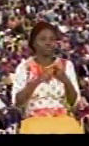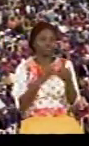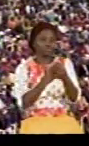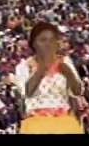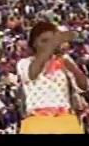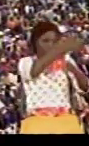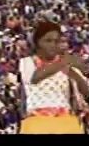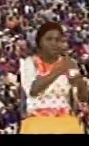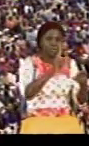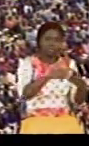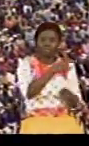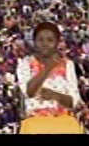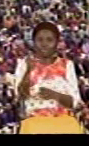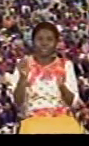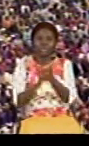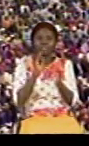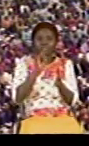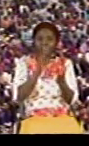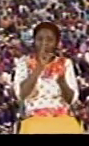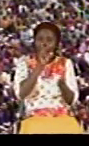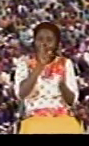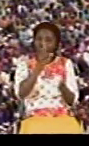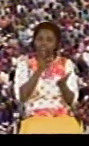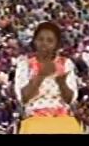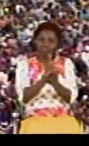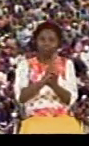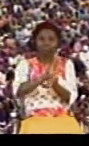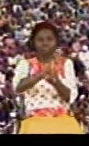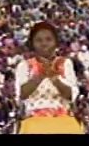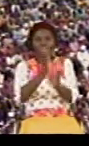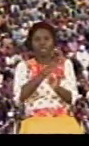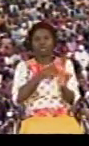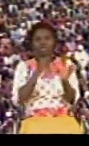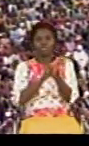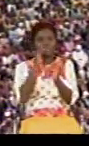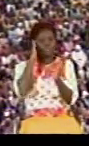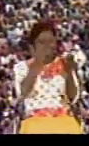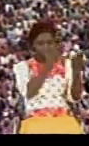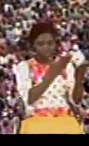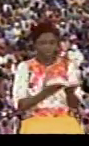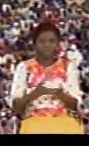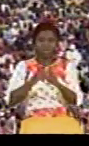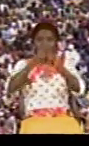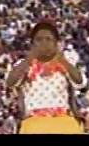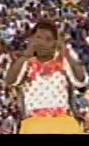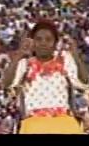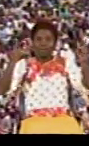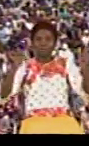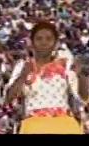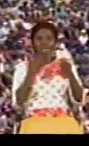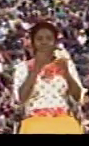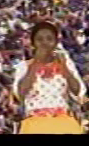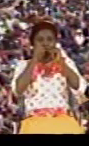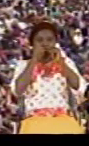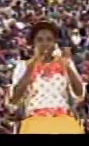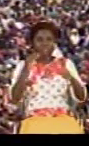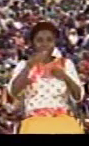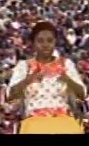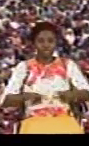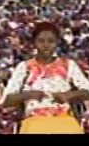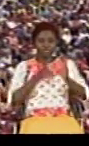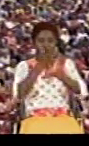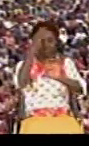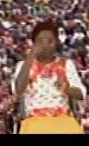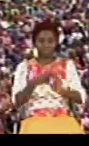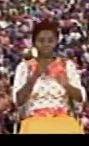bring great things in your life in Jesus' name. Somebody should have said